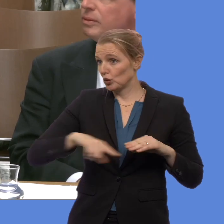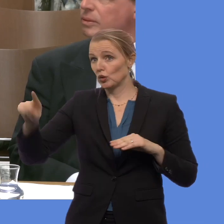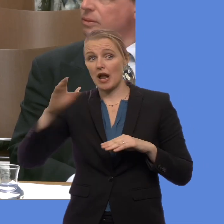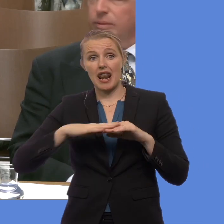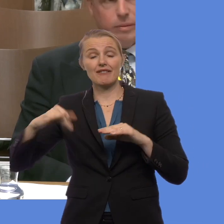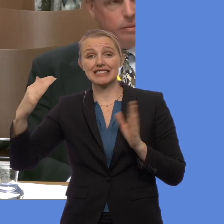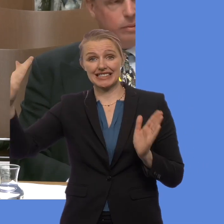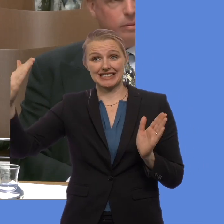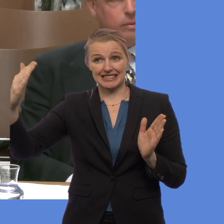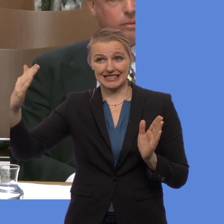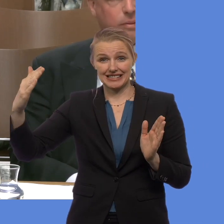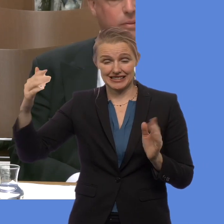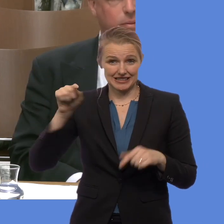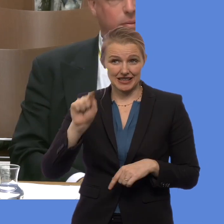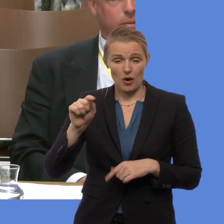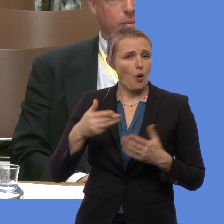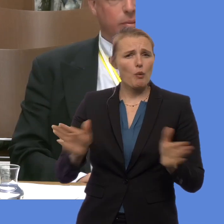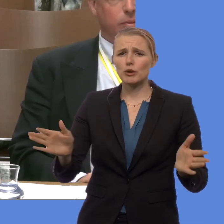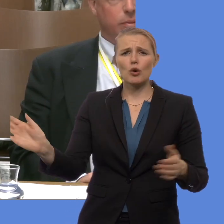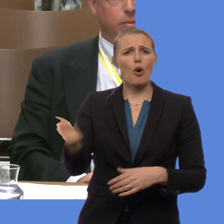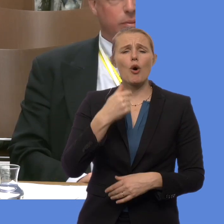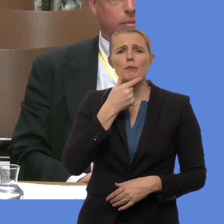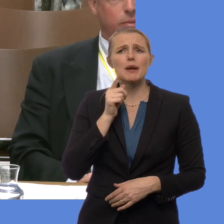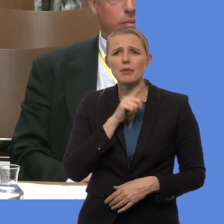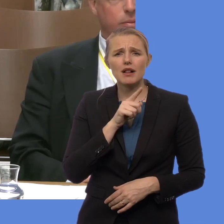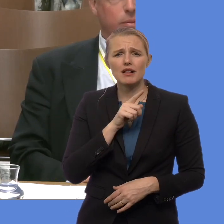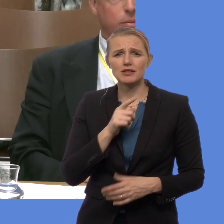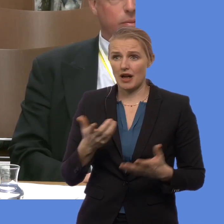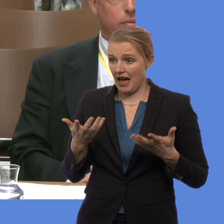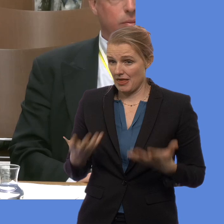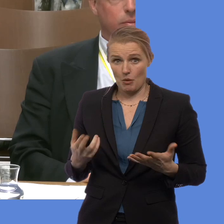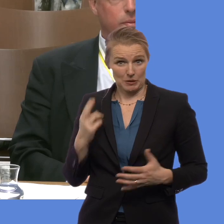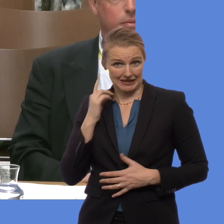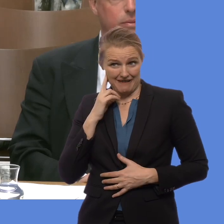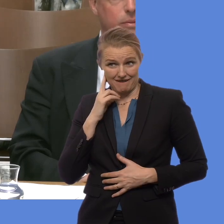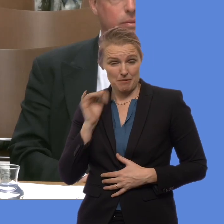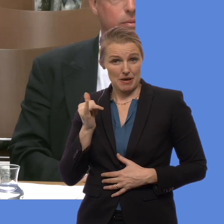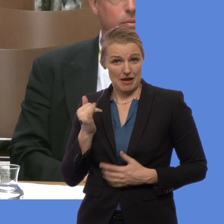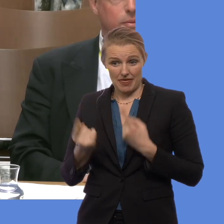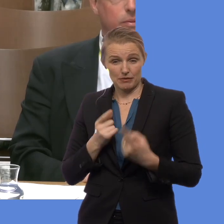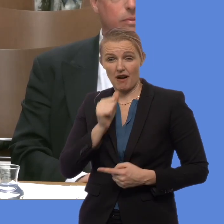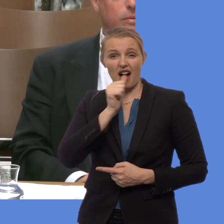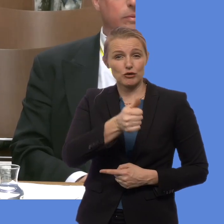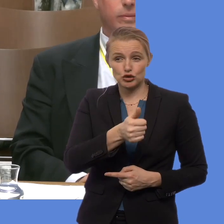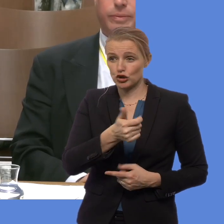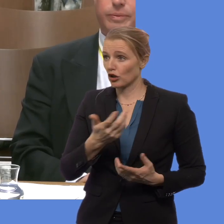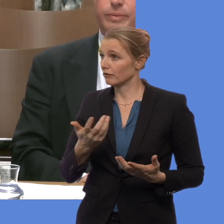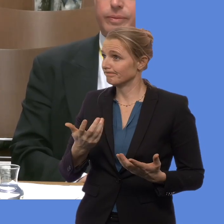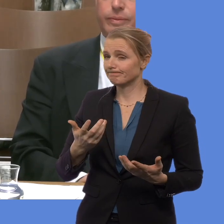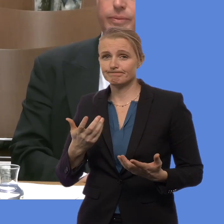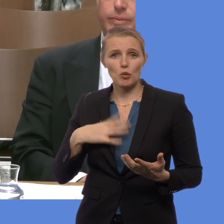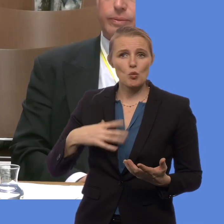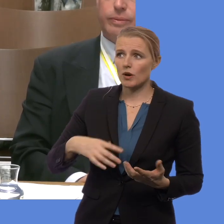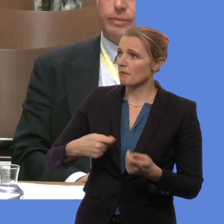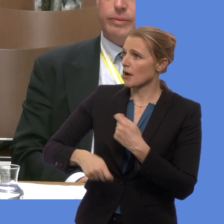open to all. Oh, okay. So currently you would have deaf people who are left school, for example, who want a qualification